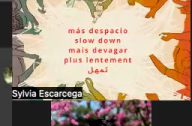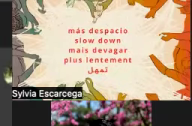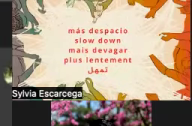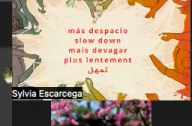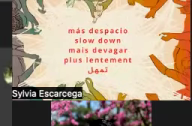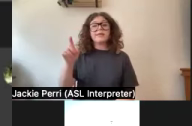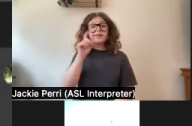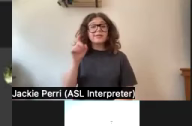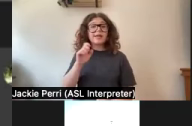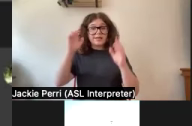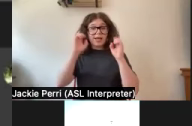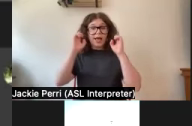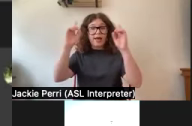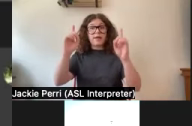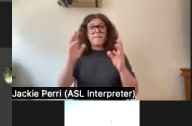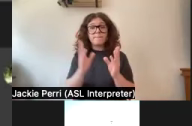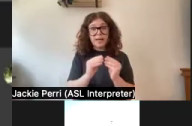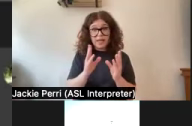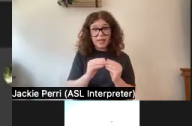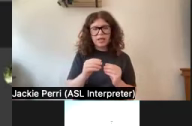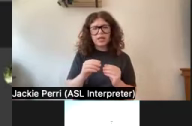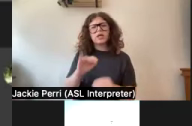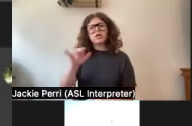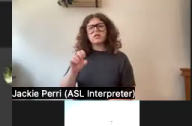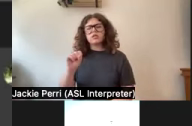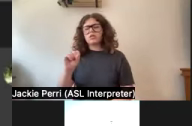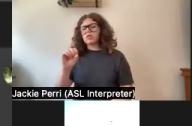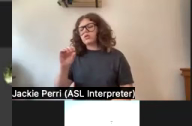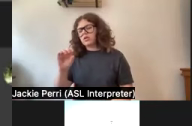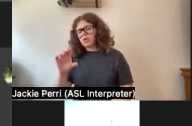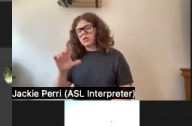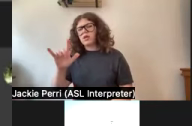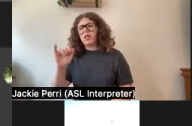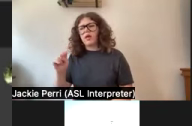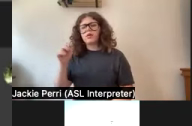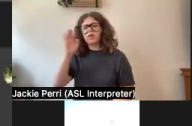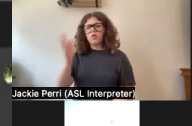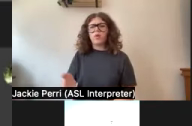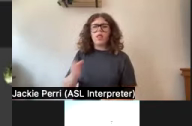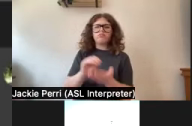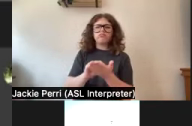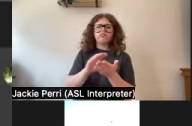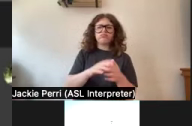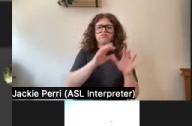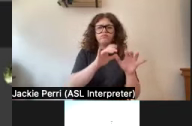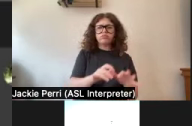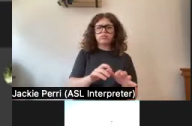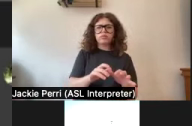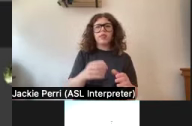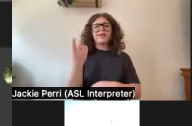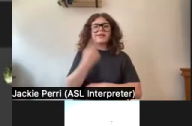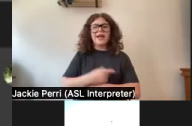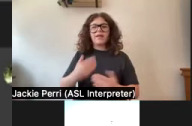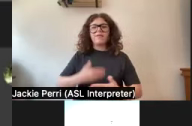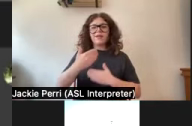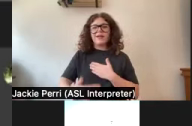Jocelyn can put in the chat the date for the next coalition meeting, and she can make sure to invite you so